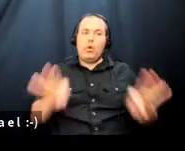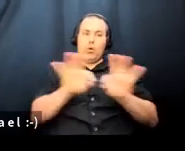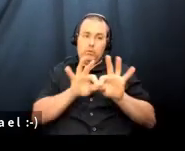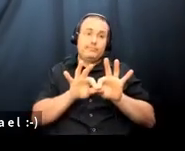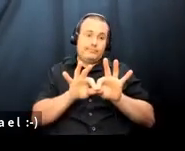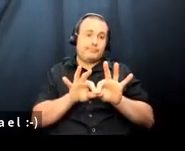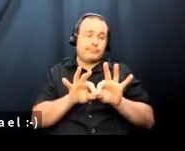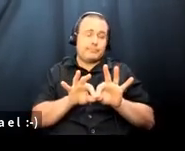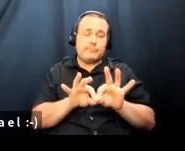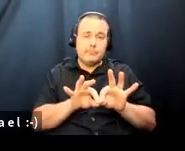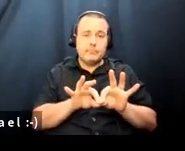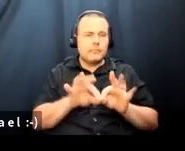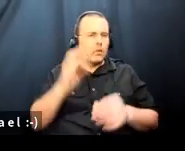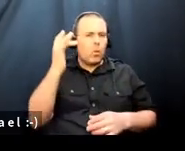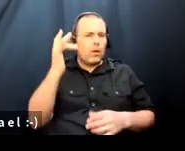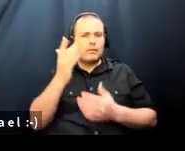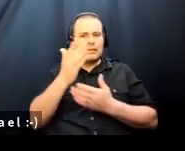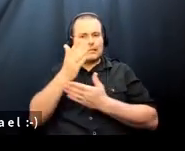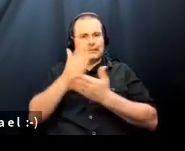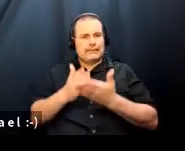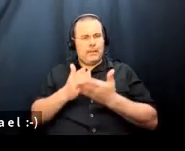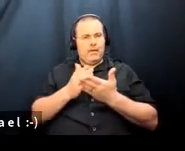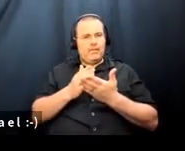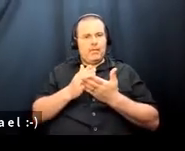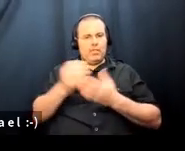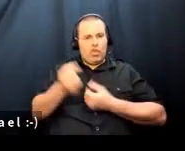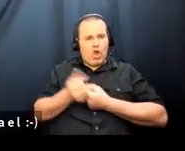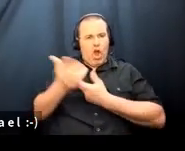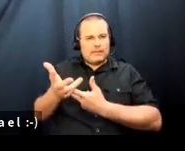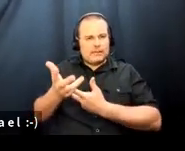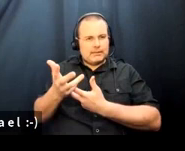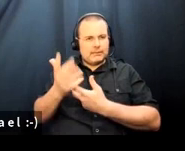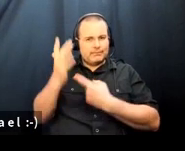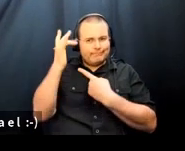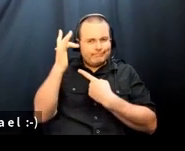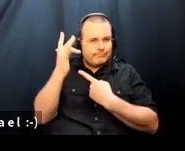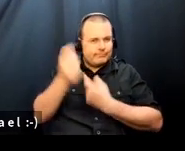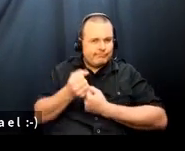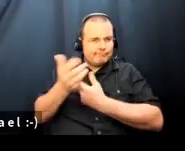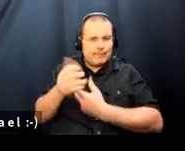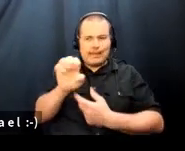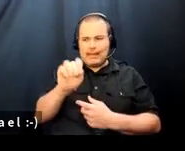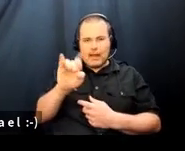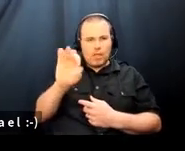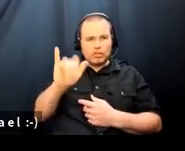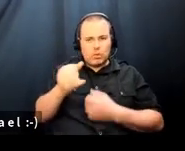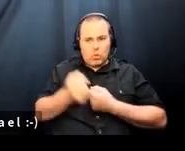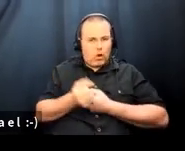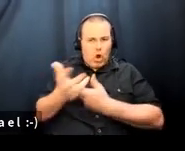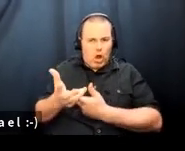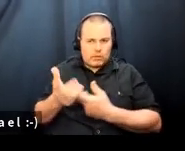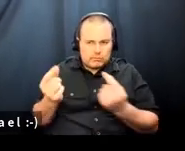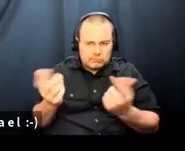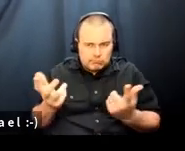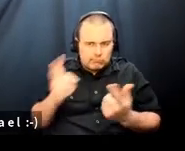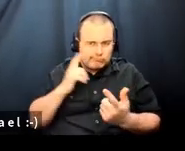because some of these etiologies or causes are going to mean that you're going to have